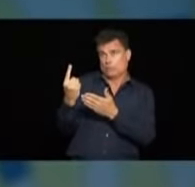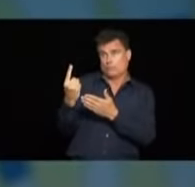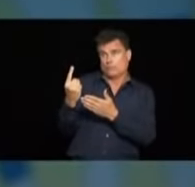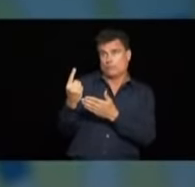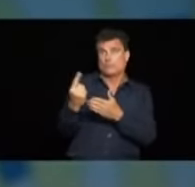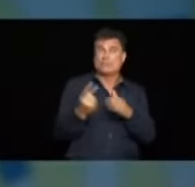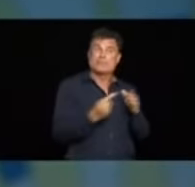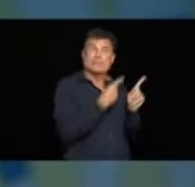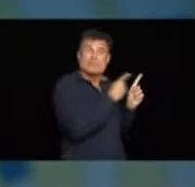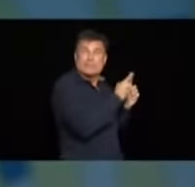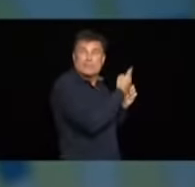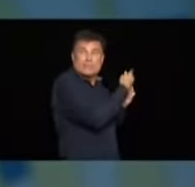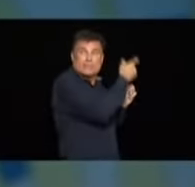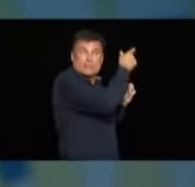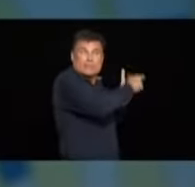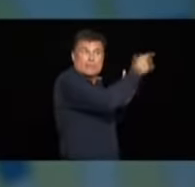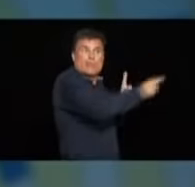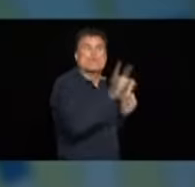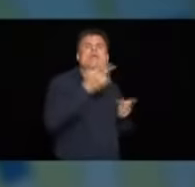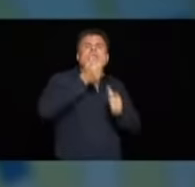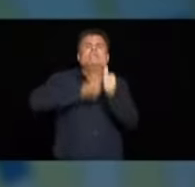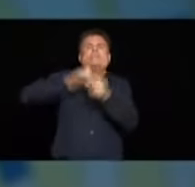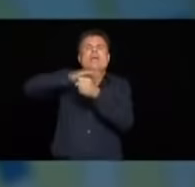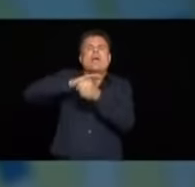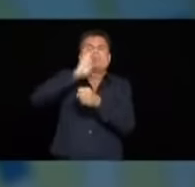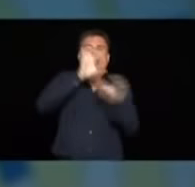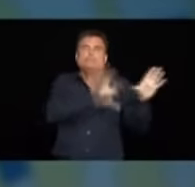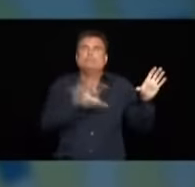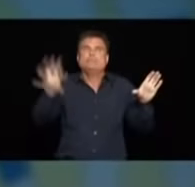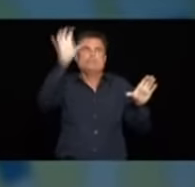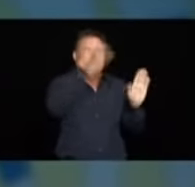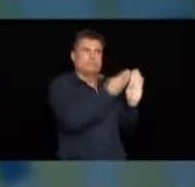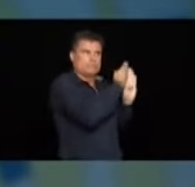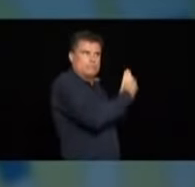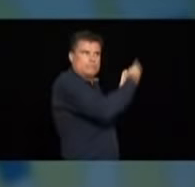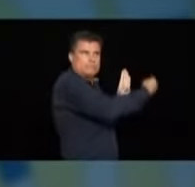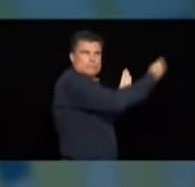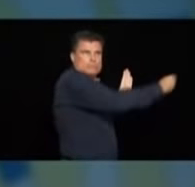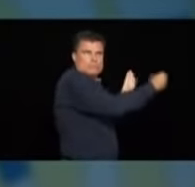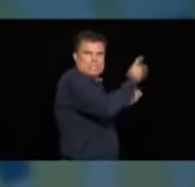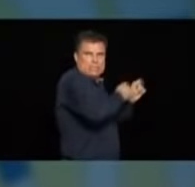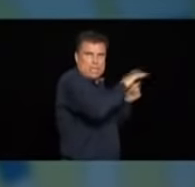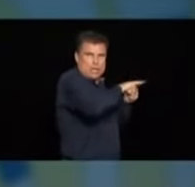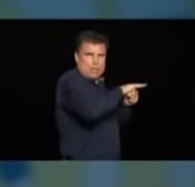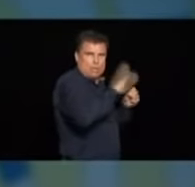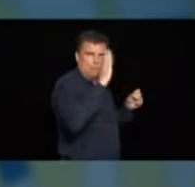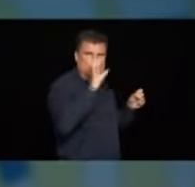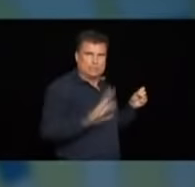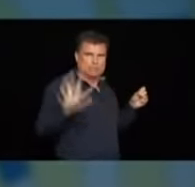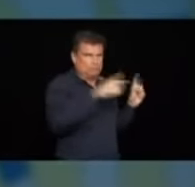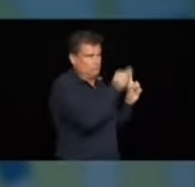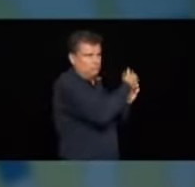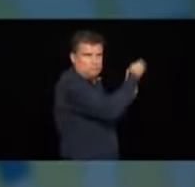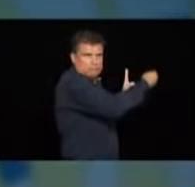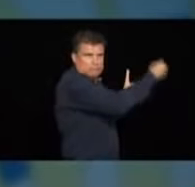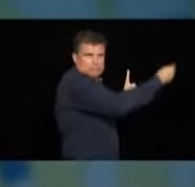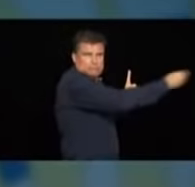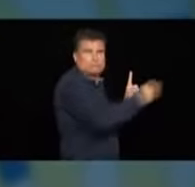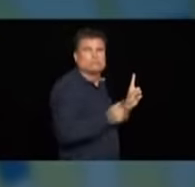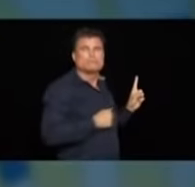a measure that allows us to compare to, for example, other jurisdictions in Canada or the United States or around the